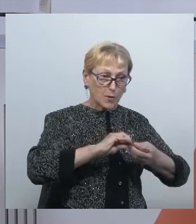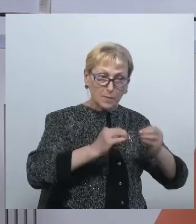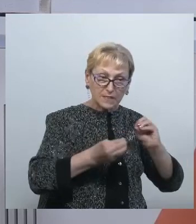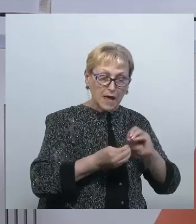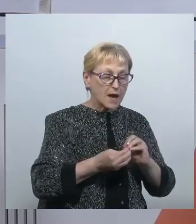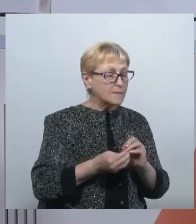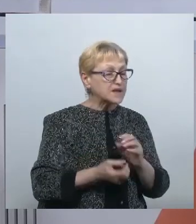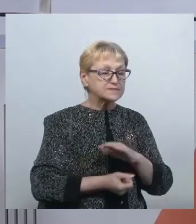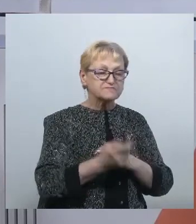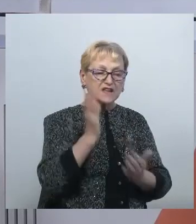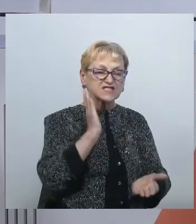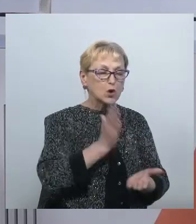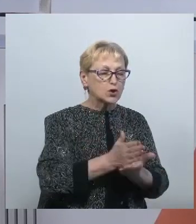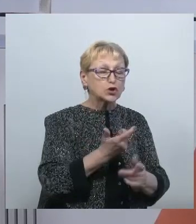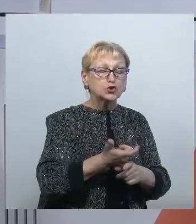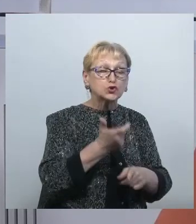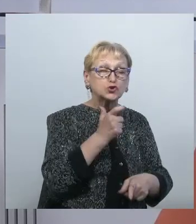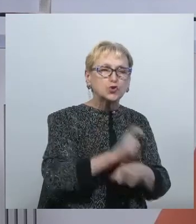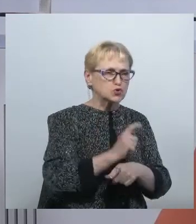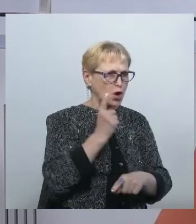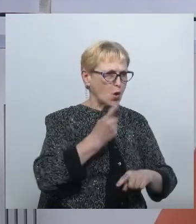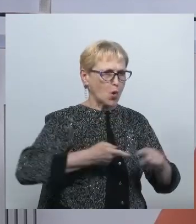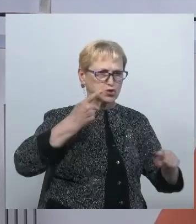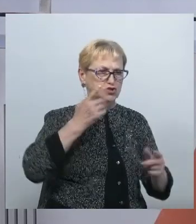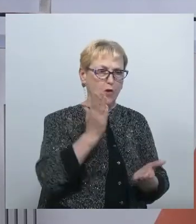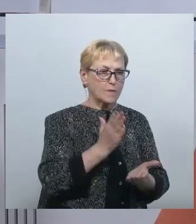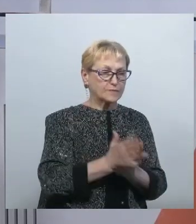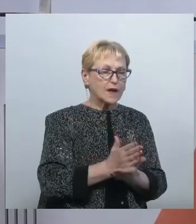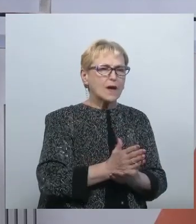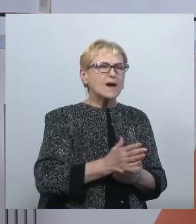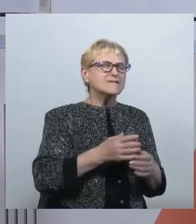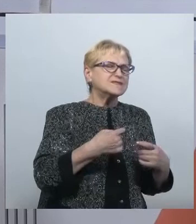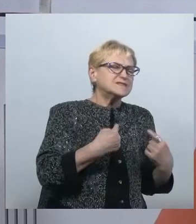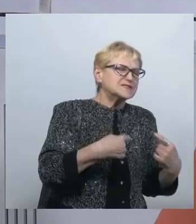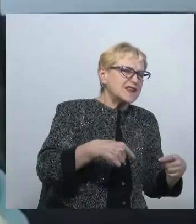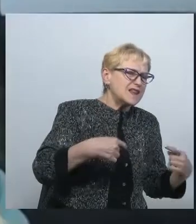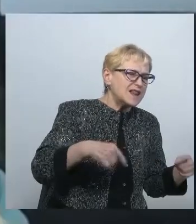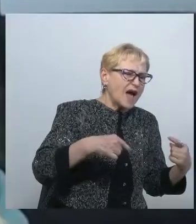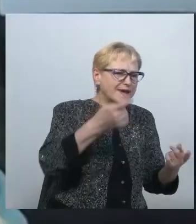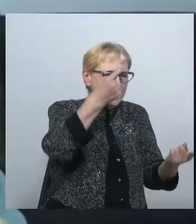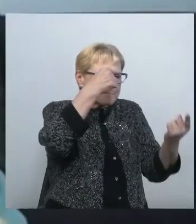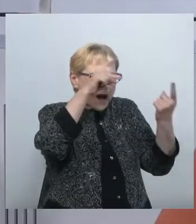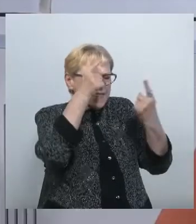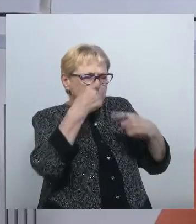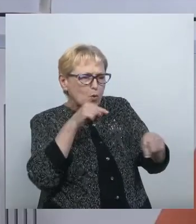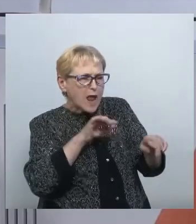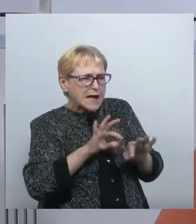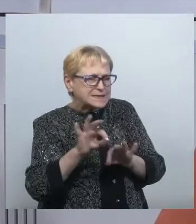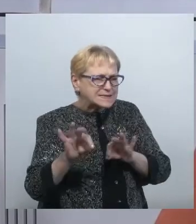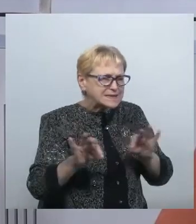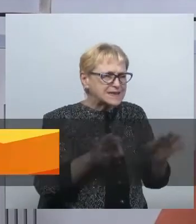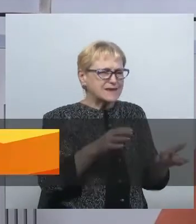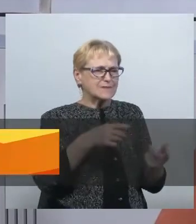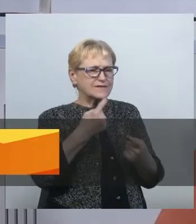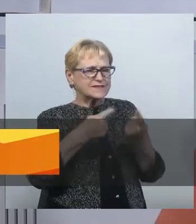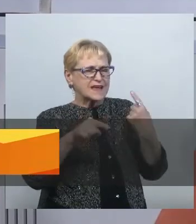is very acute. Lots of fakes, lots of manipulation, and many questions to state